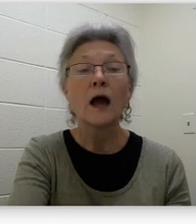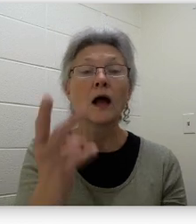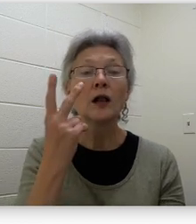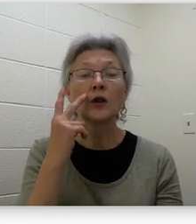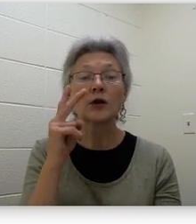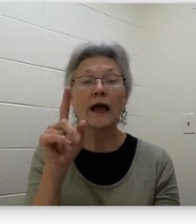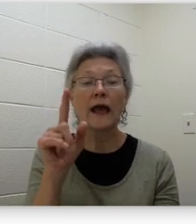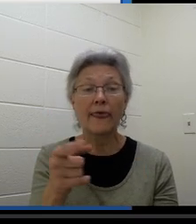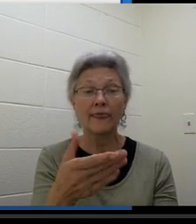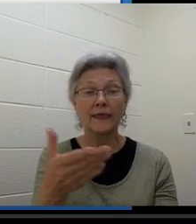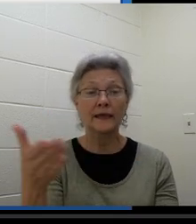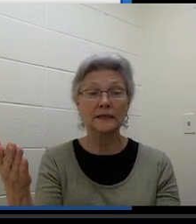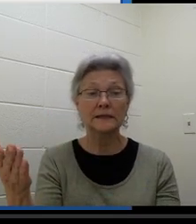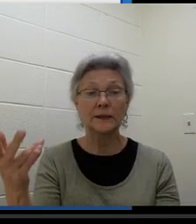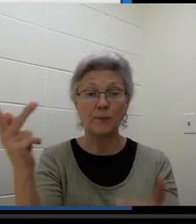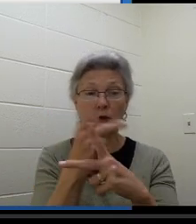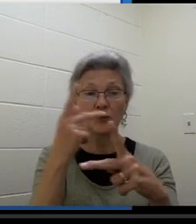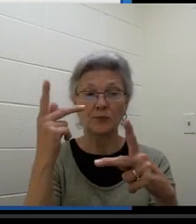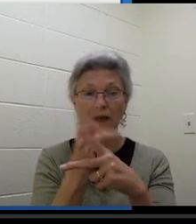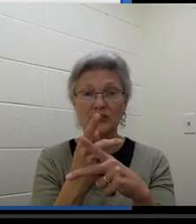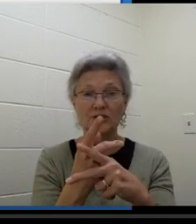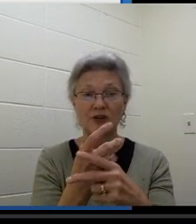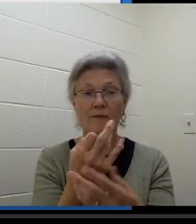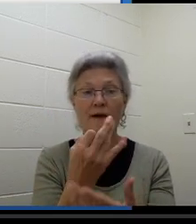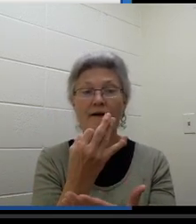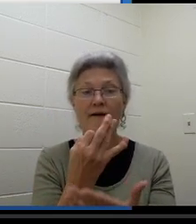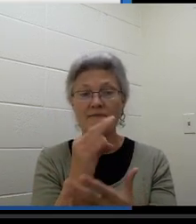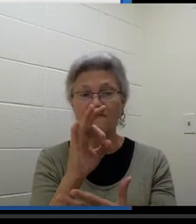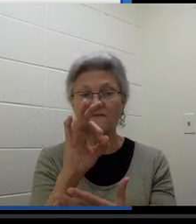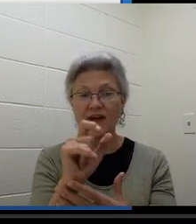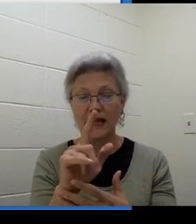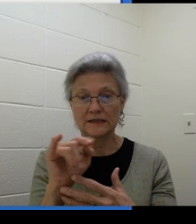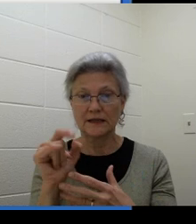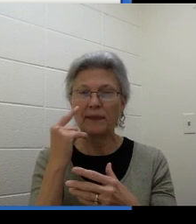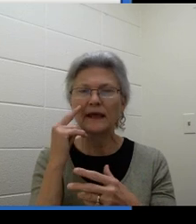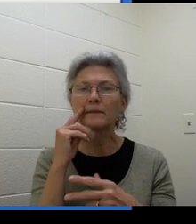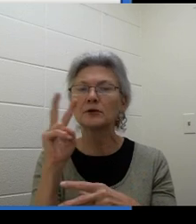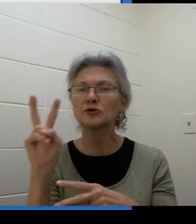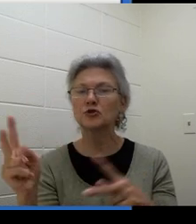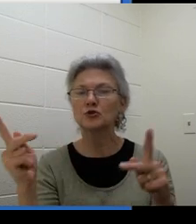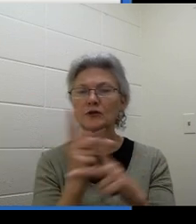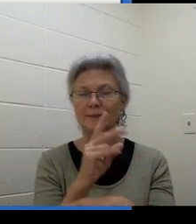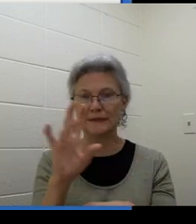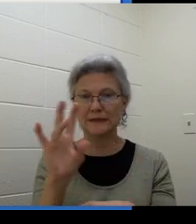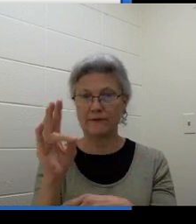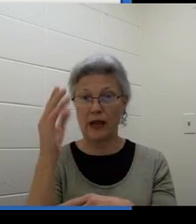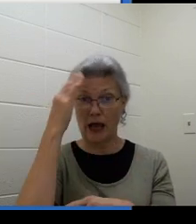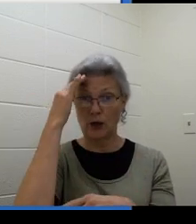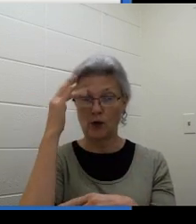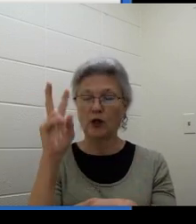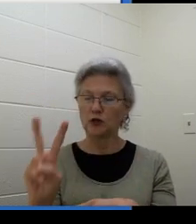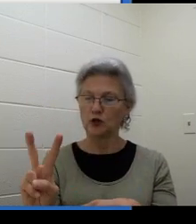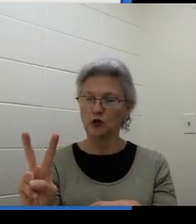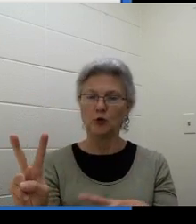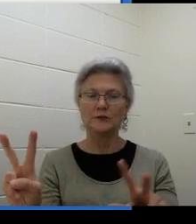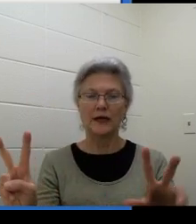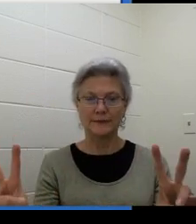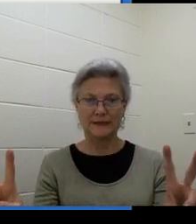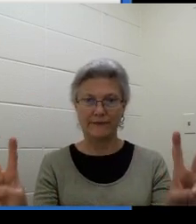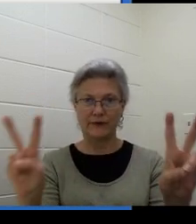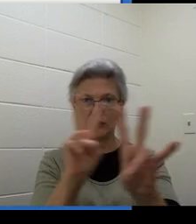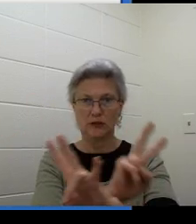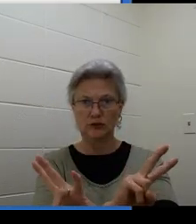So looking at these multiplication facts, I'm thinking about 2 times 7. I know that 2 times 7 is